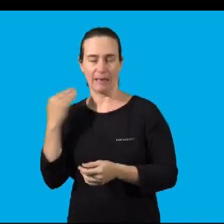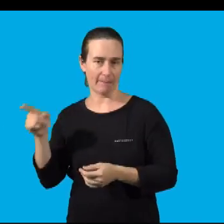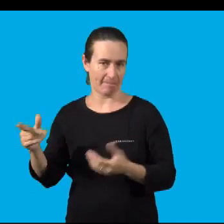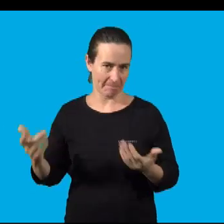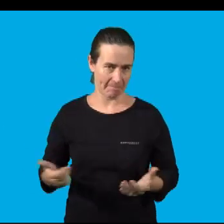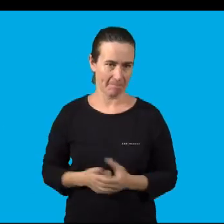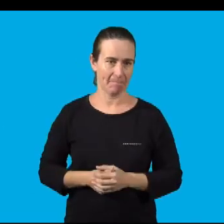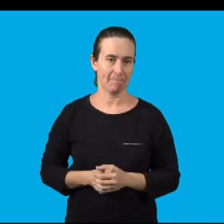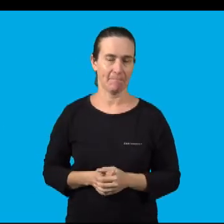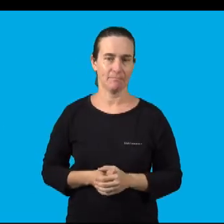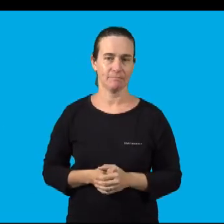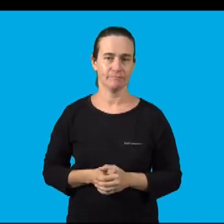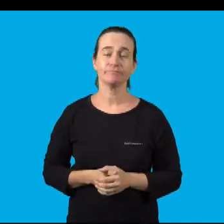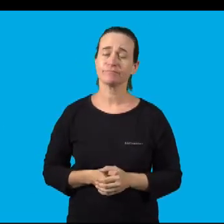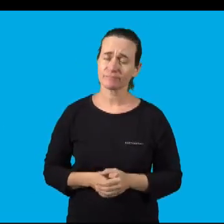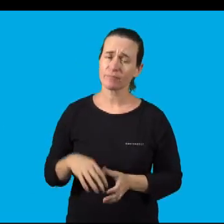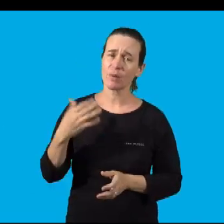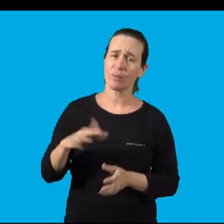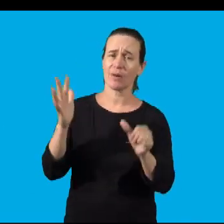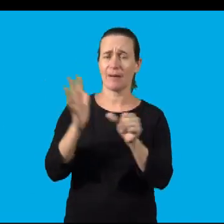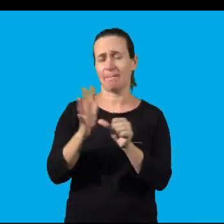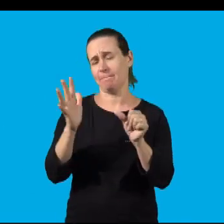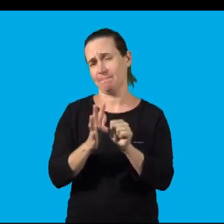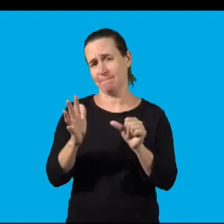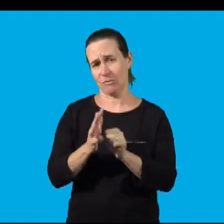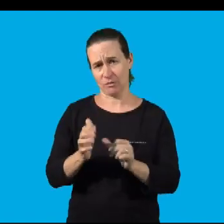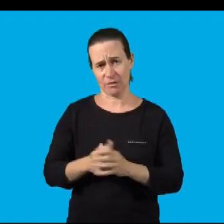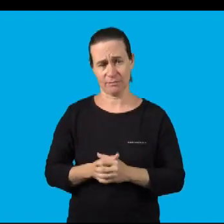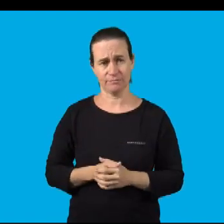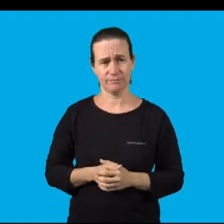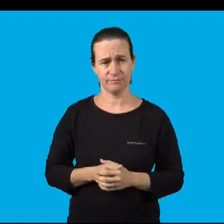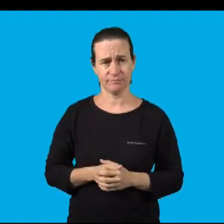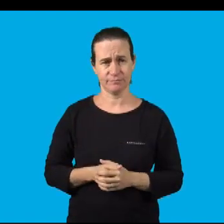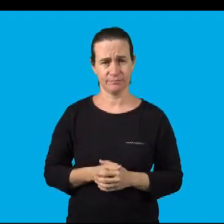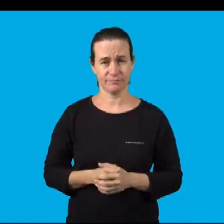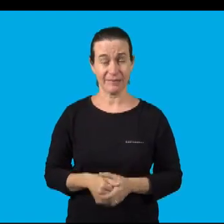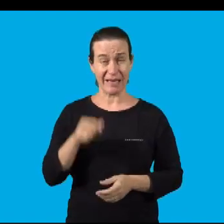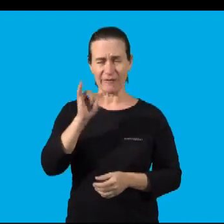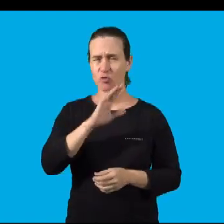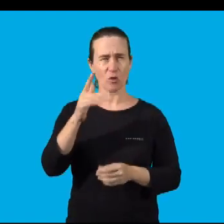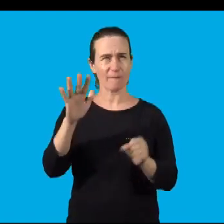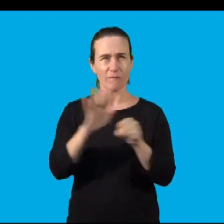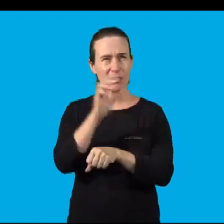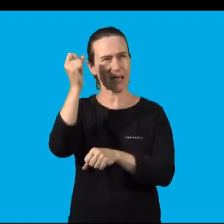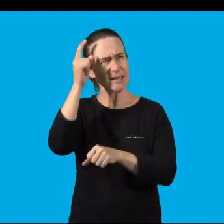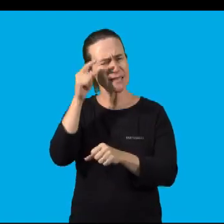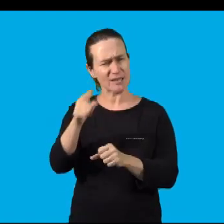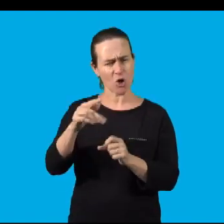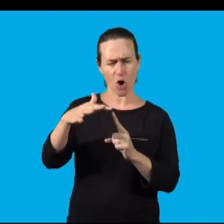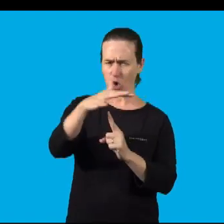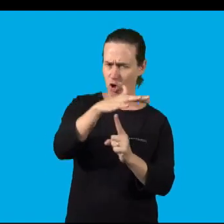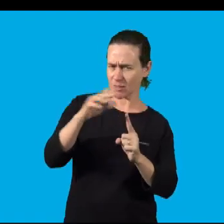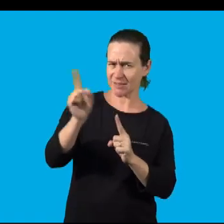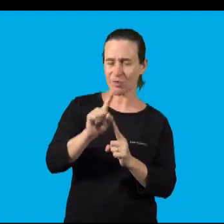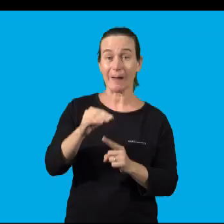king. So very important. If you did not know that this is the context of